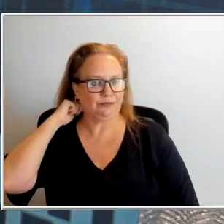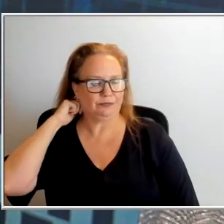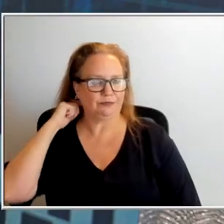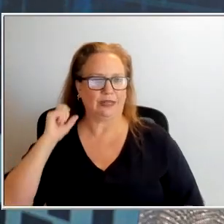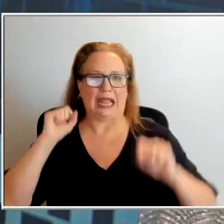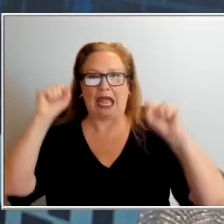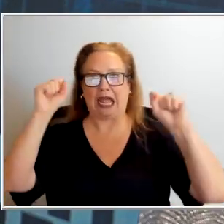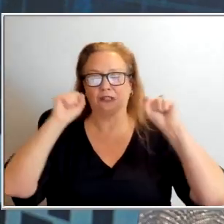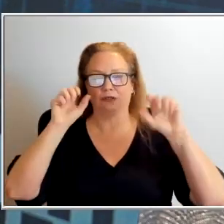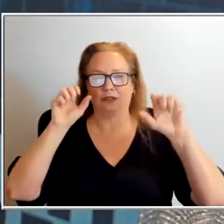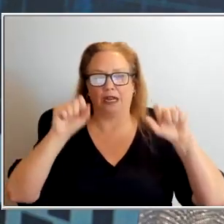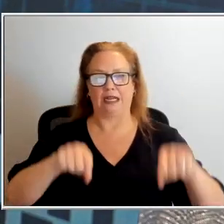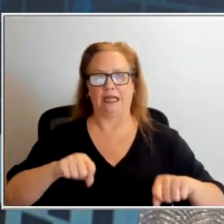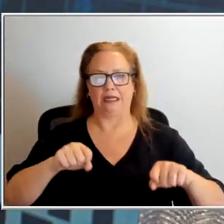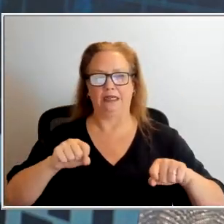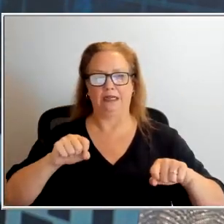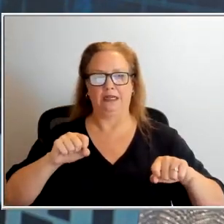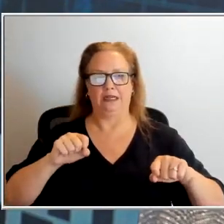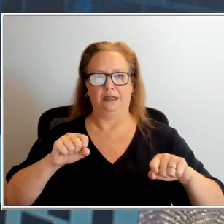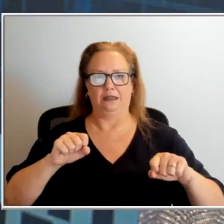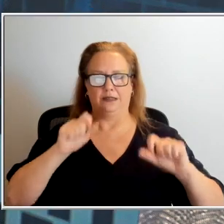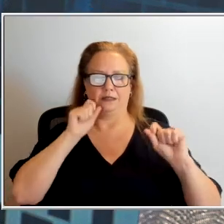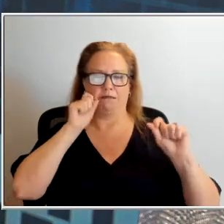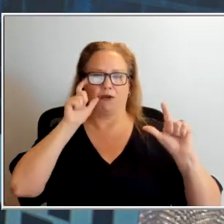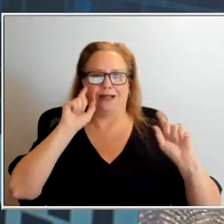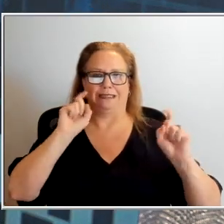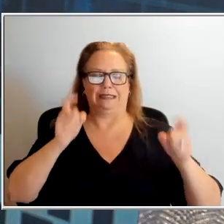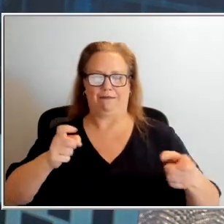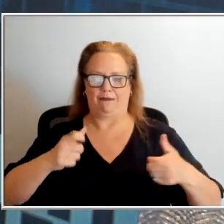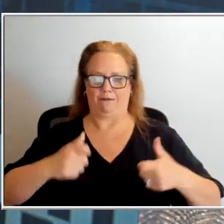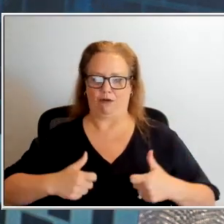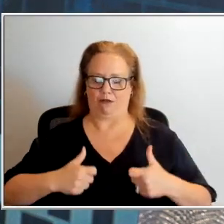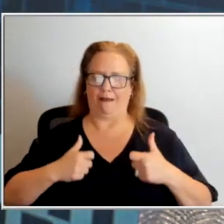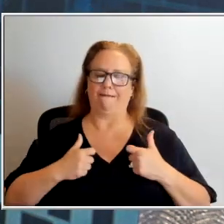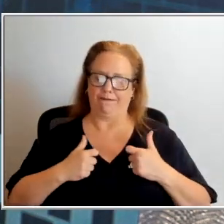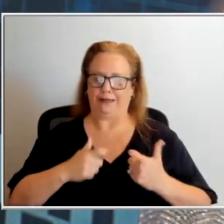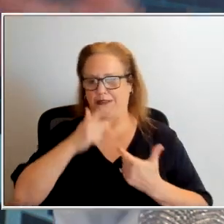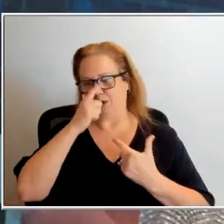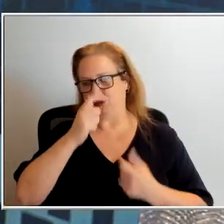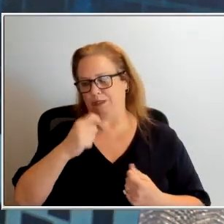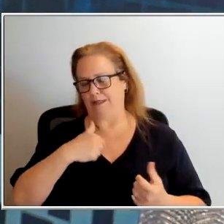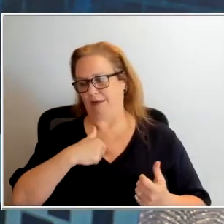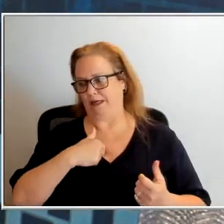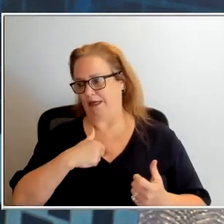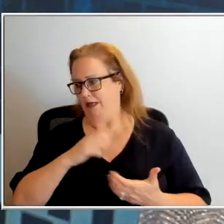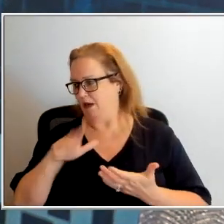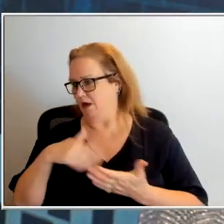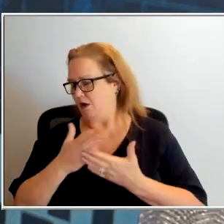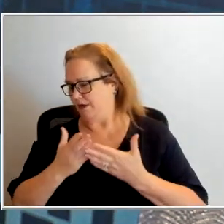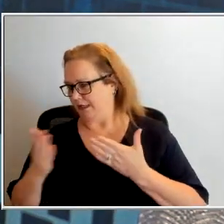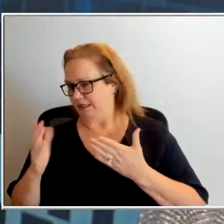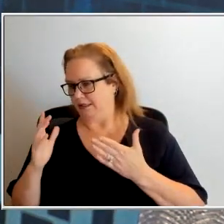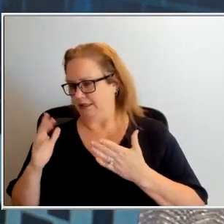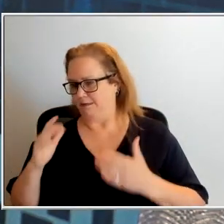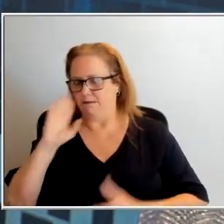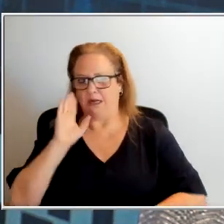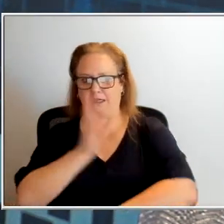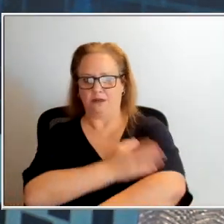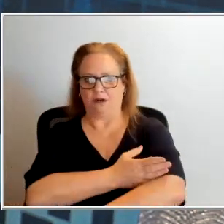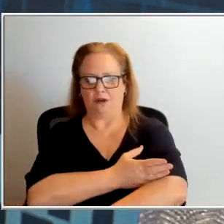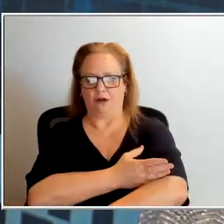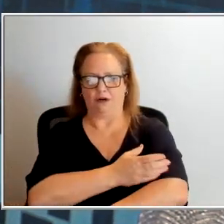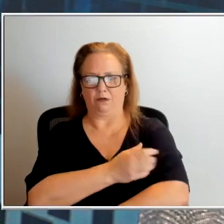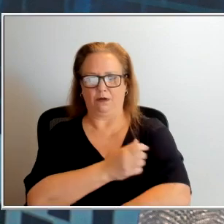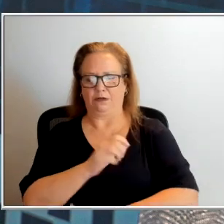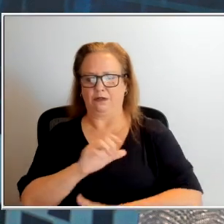can be the surprise gift of your life. It's interesting to me. I went through all these things all these years, and my daughter dragged me to this bar class. They